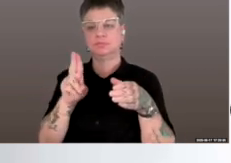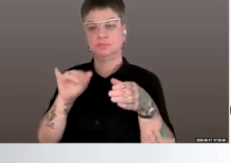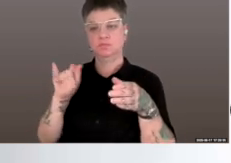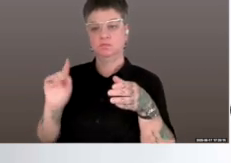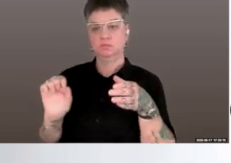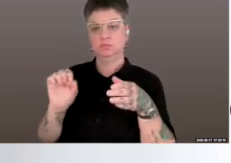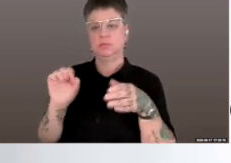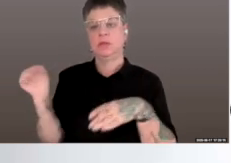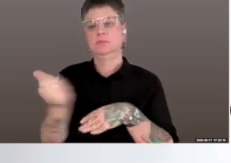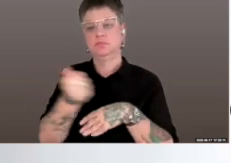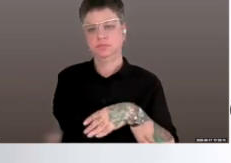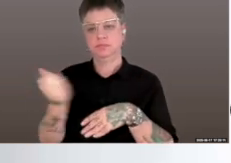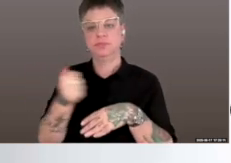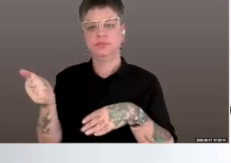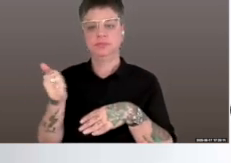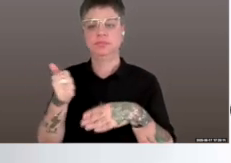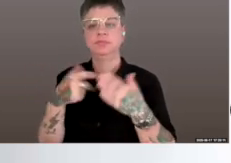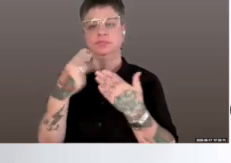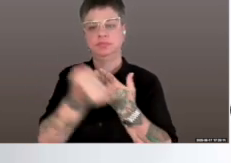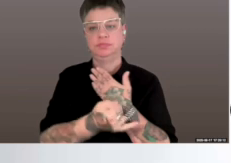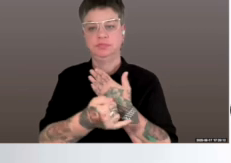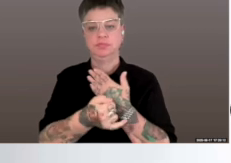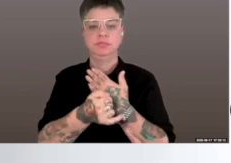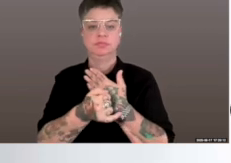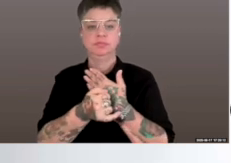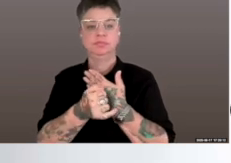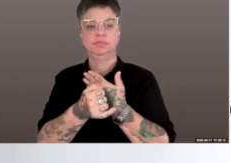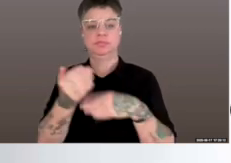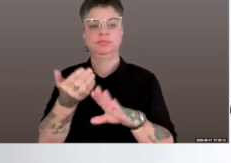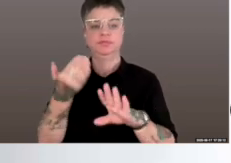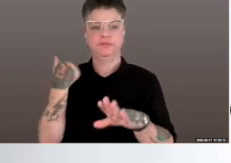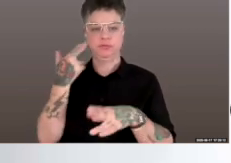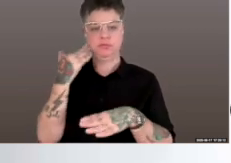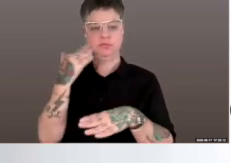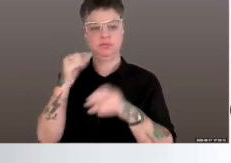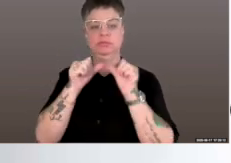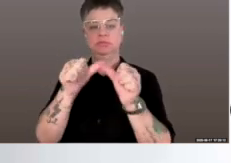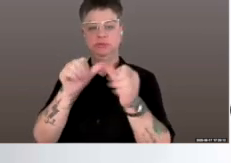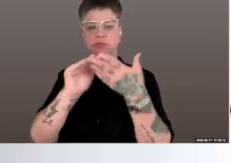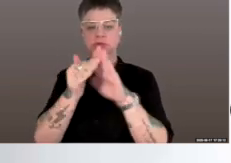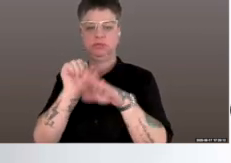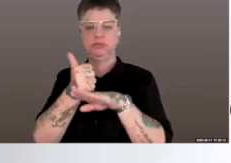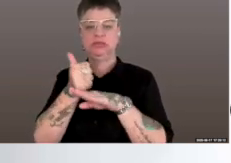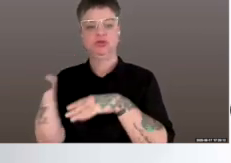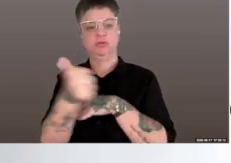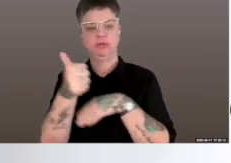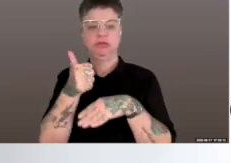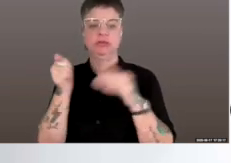and agricultural worker van pool expansion. And lastly, in fiscal year